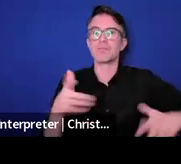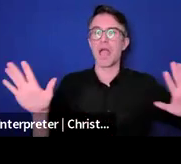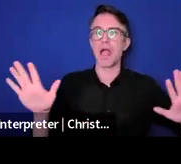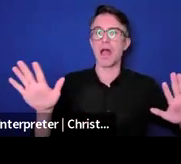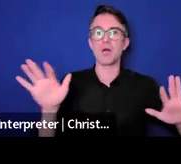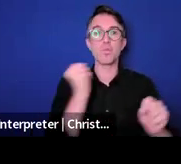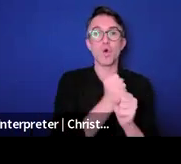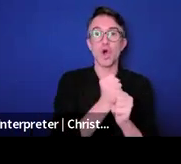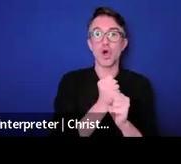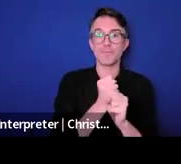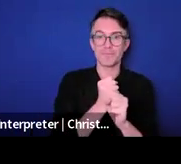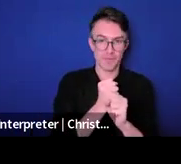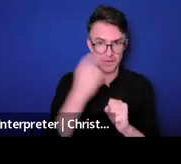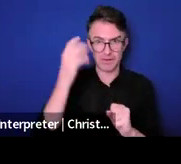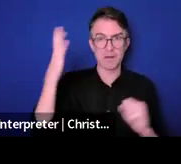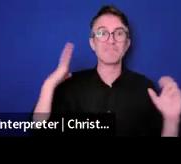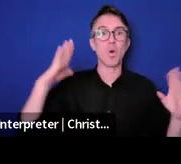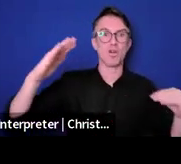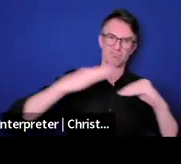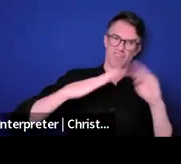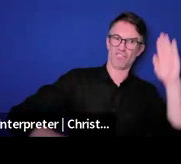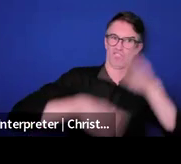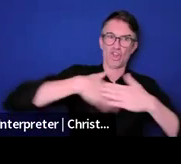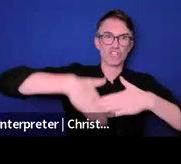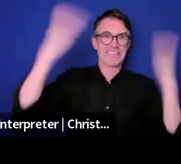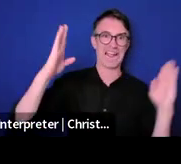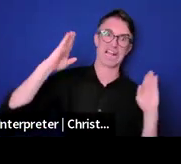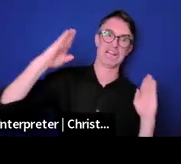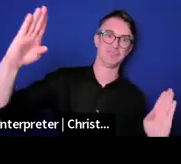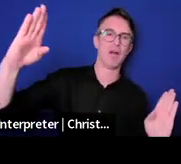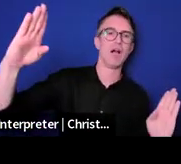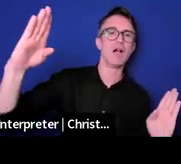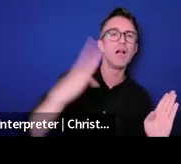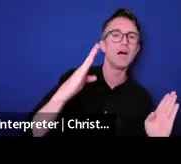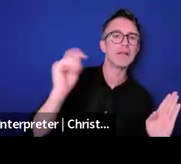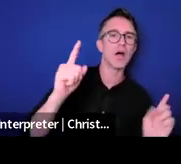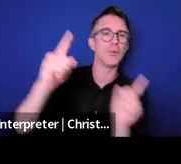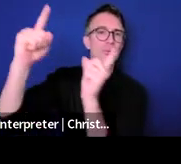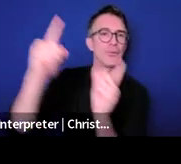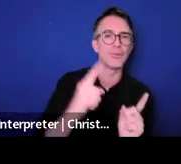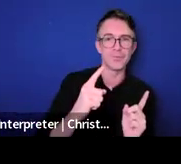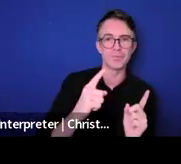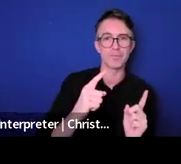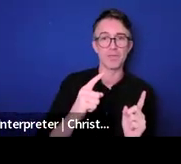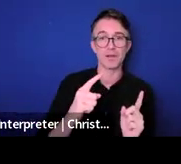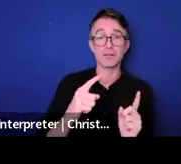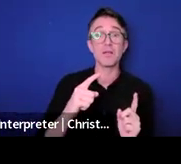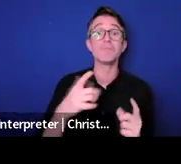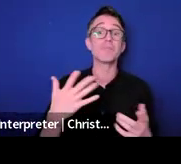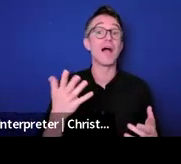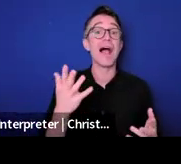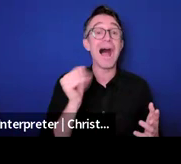age of 2. And this was also coupled with changes in other sectors, for example, expansion of preschool